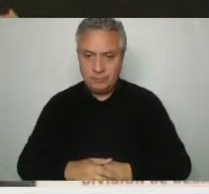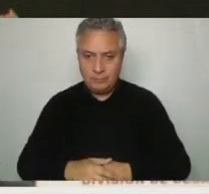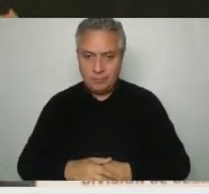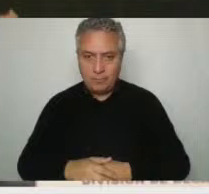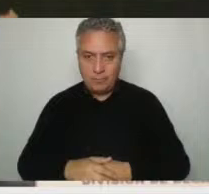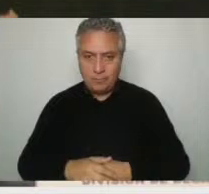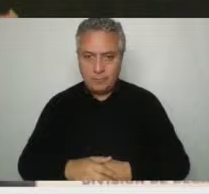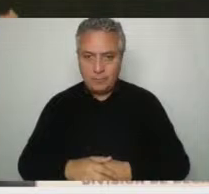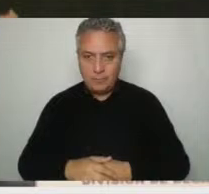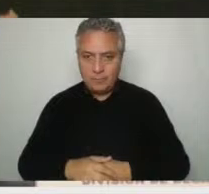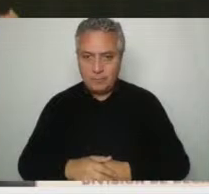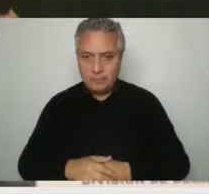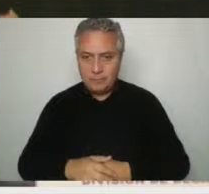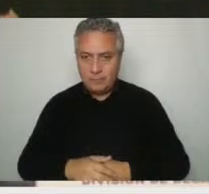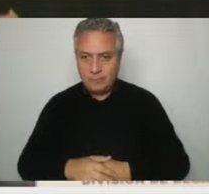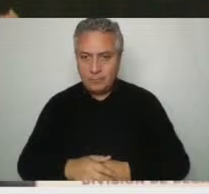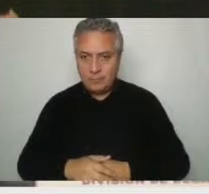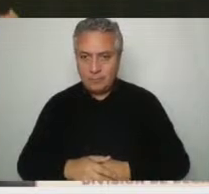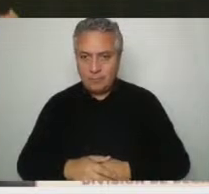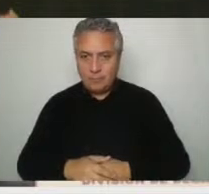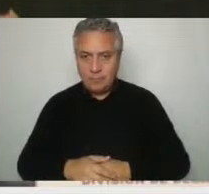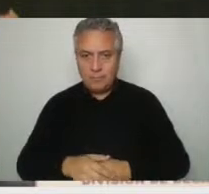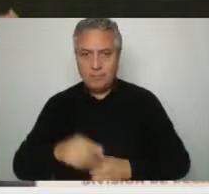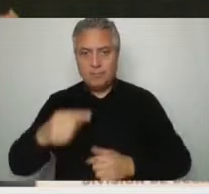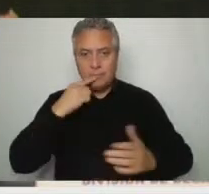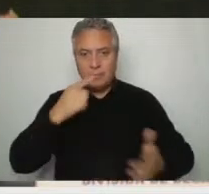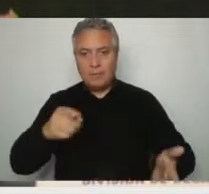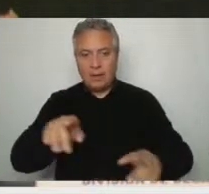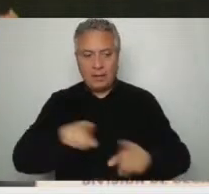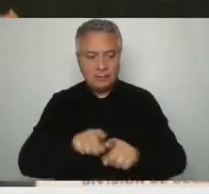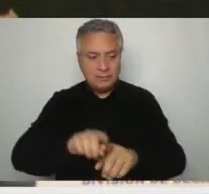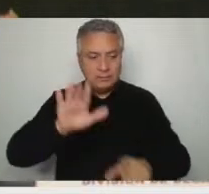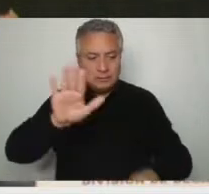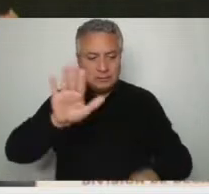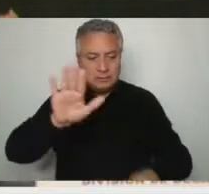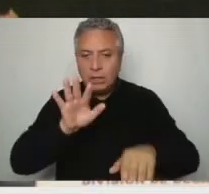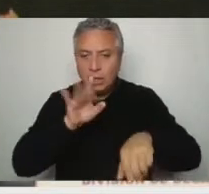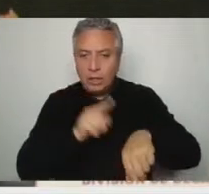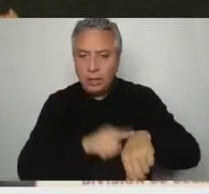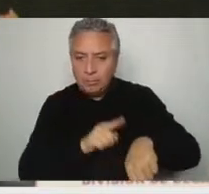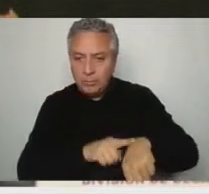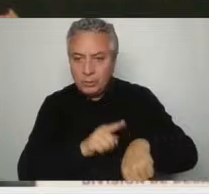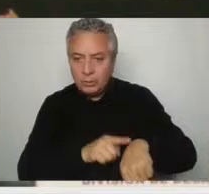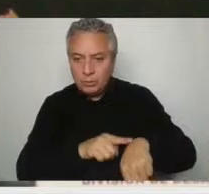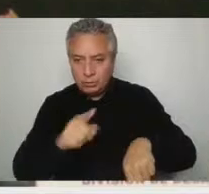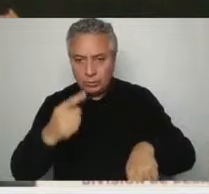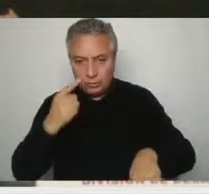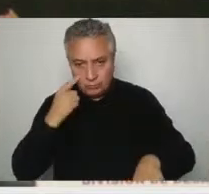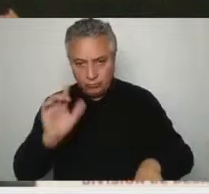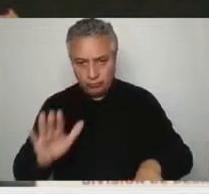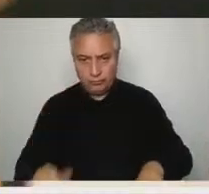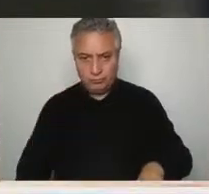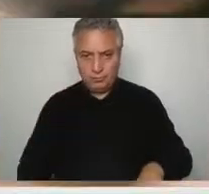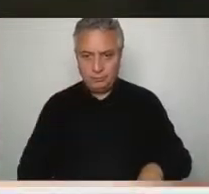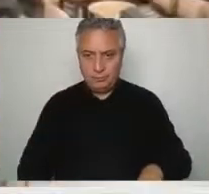have 20 minutes, and I will raise my hand when you have 5 minutes left.